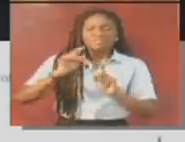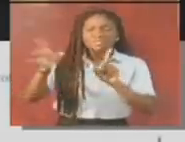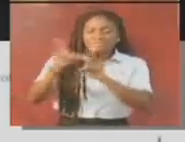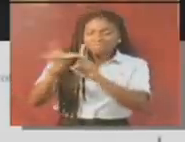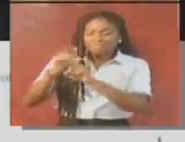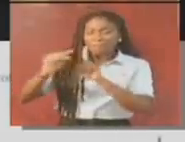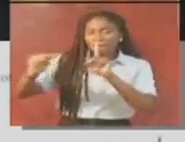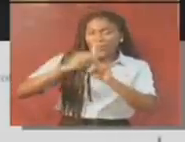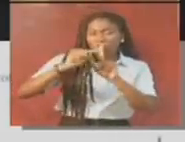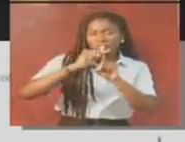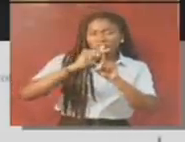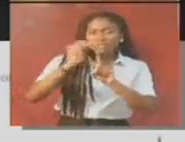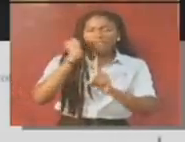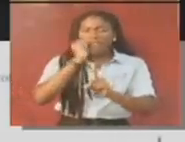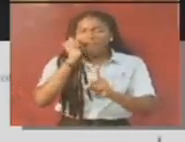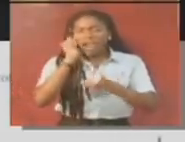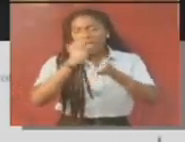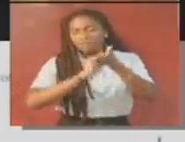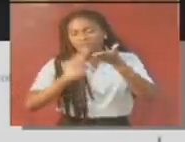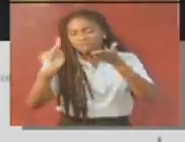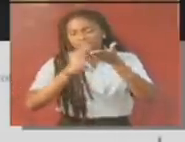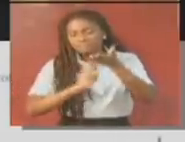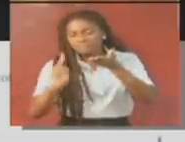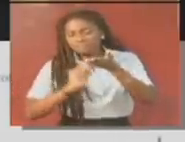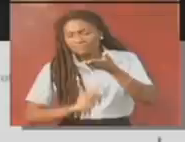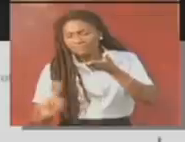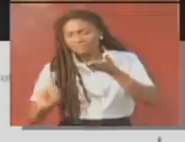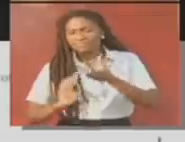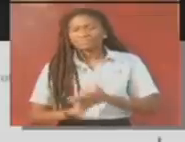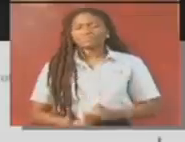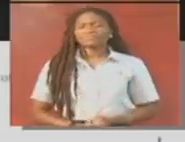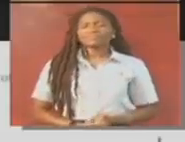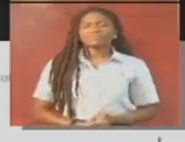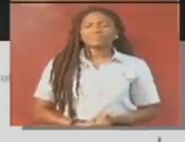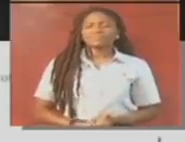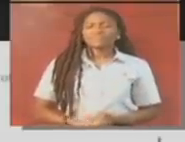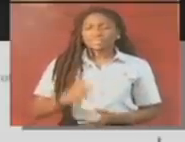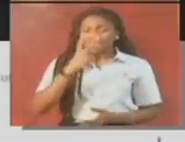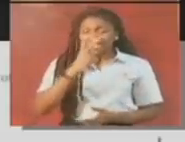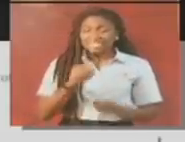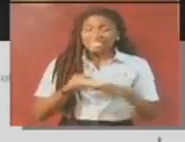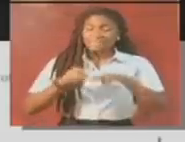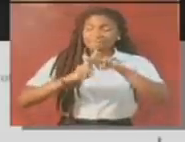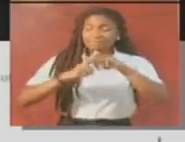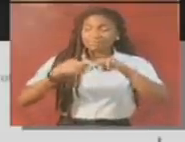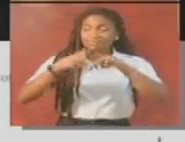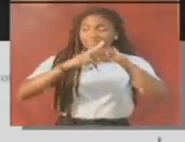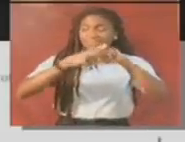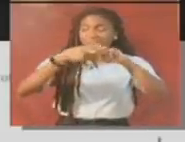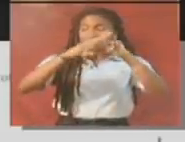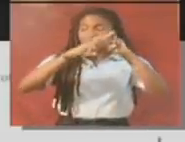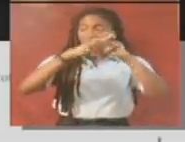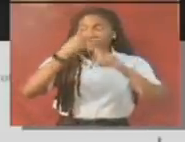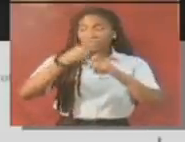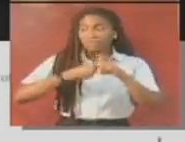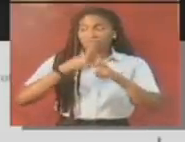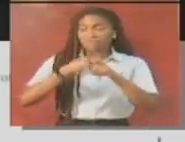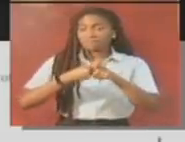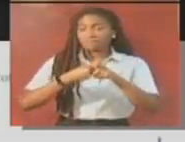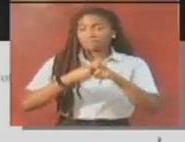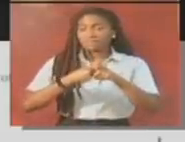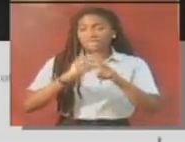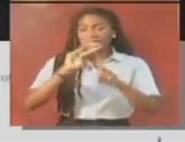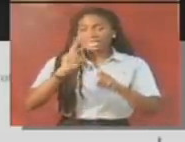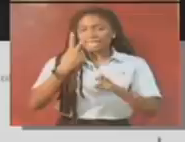line and in the heights of the purple bars, indicating increasing numbers of cases steadily since basically the